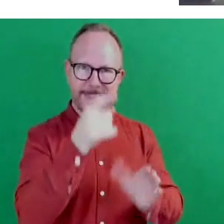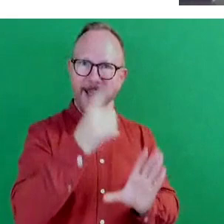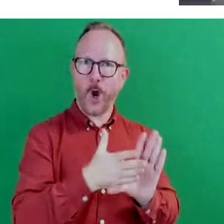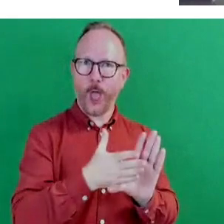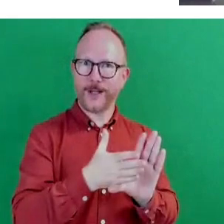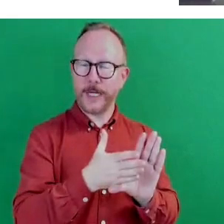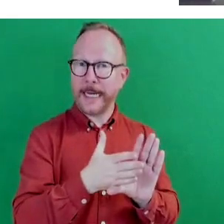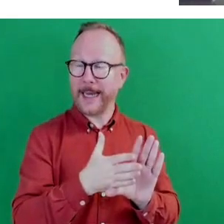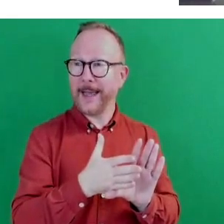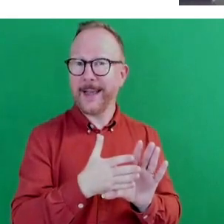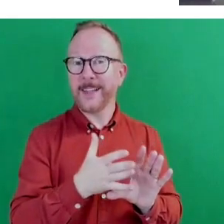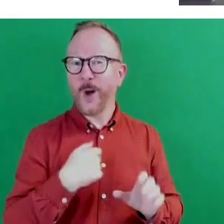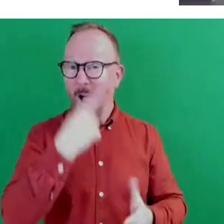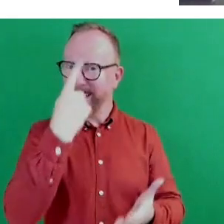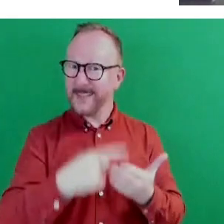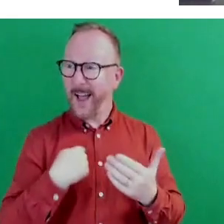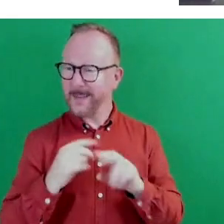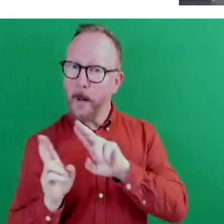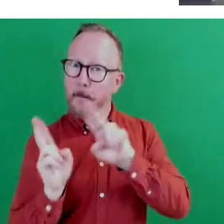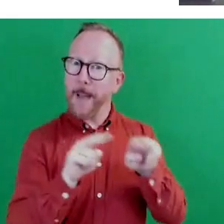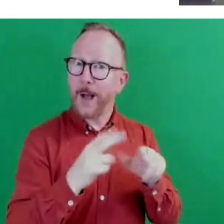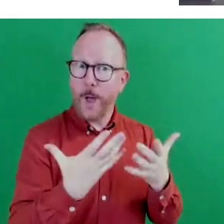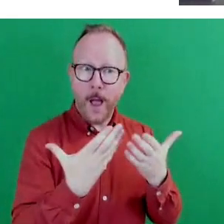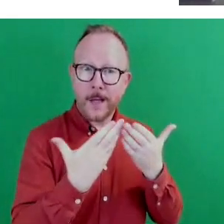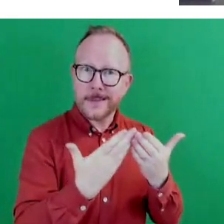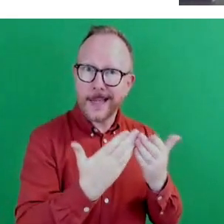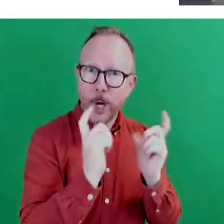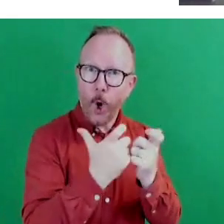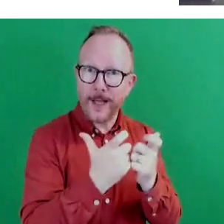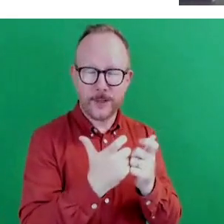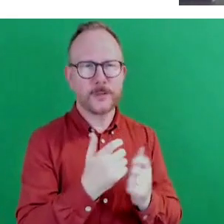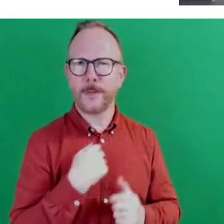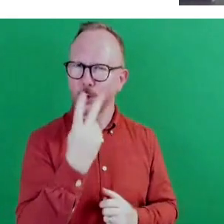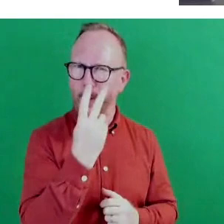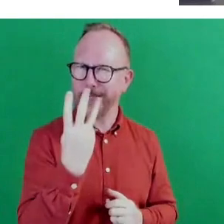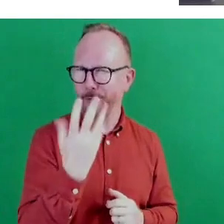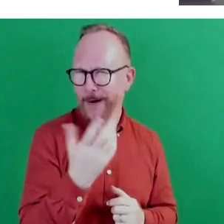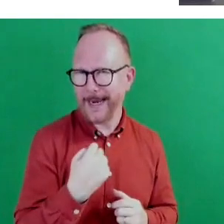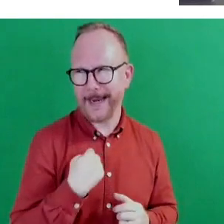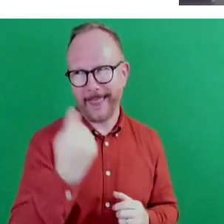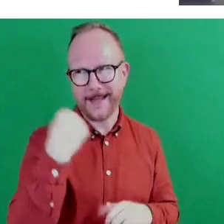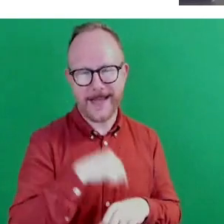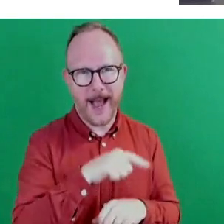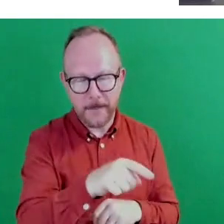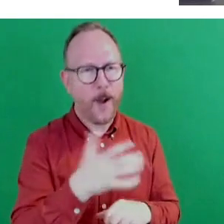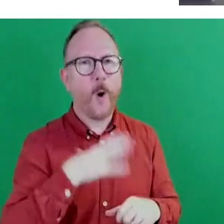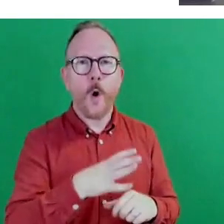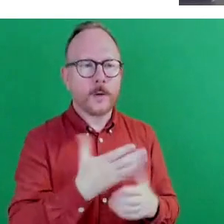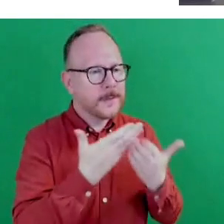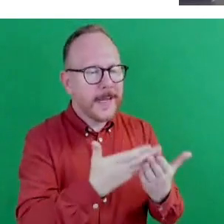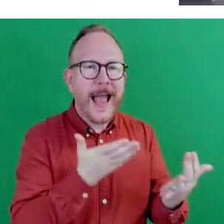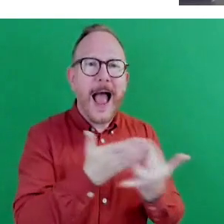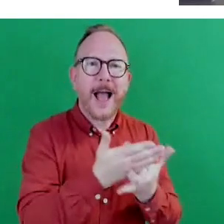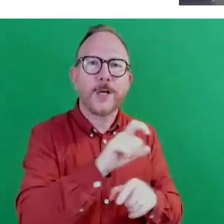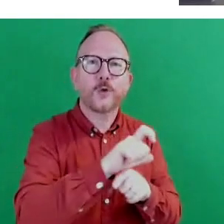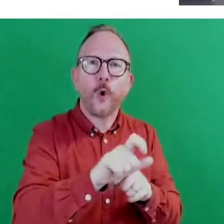to college at kind of age 23 to get an access course so that I could then access going to